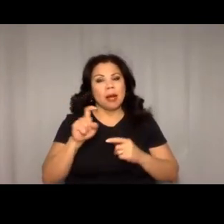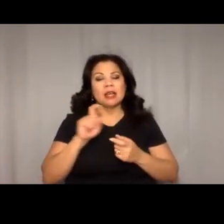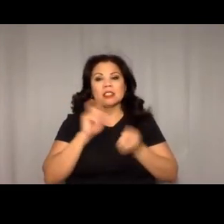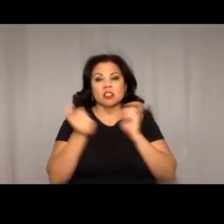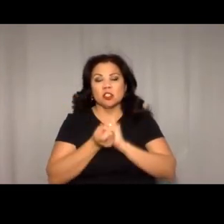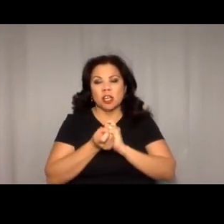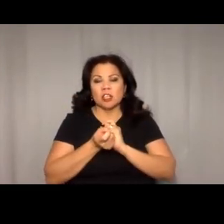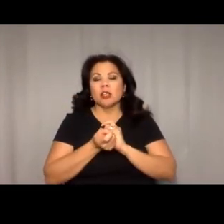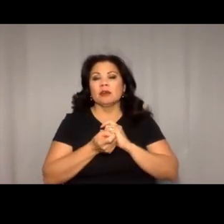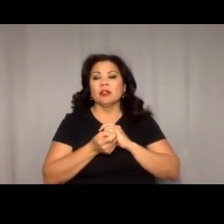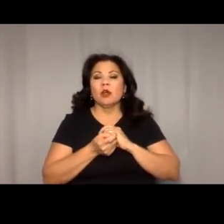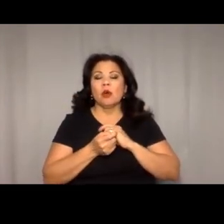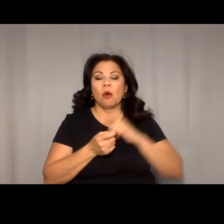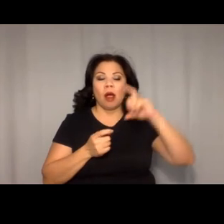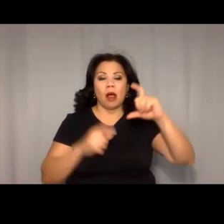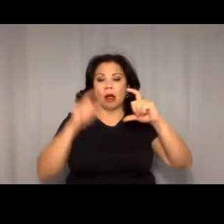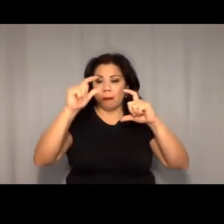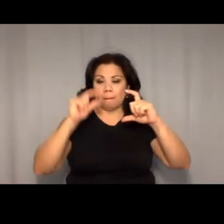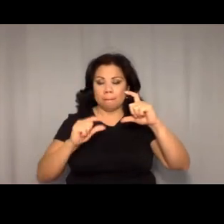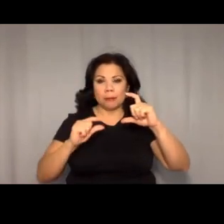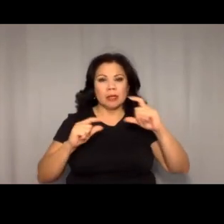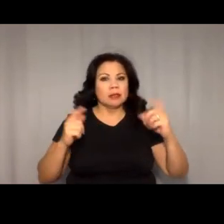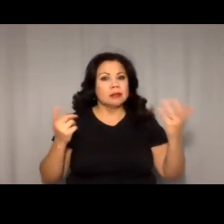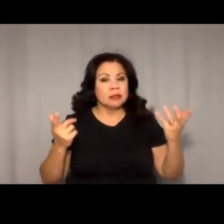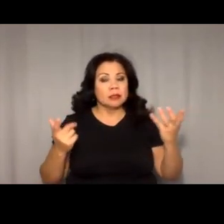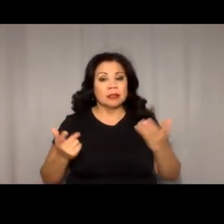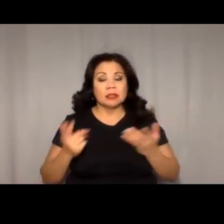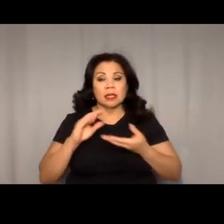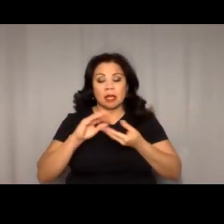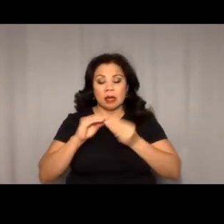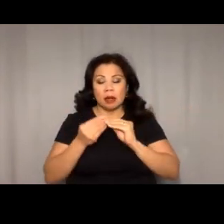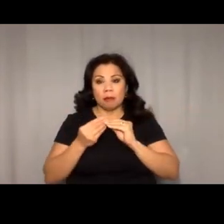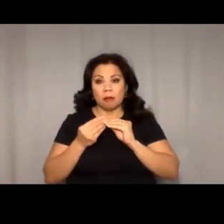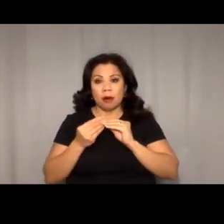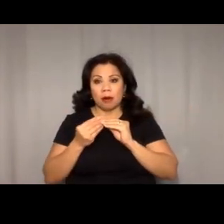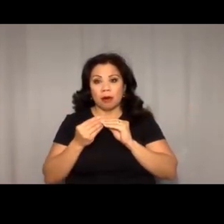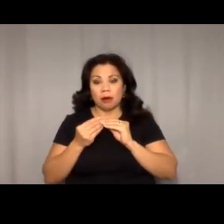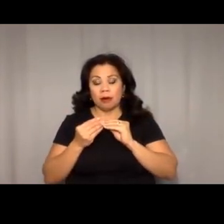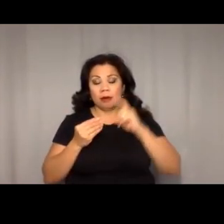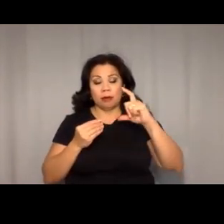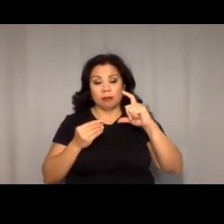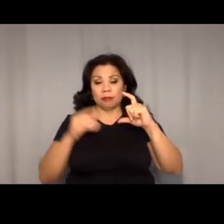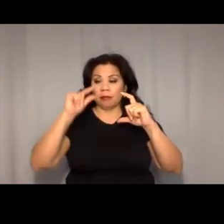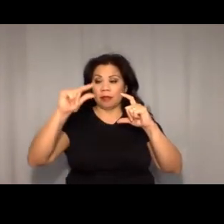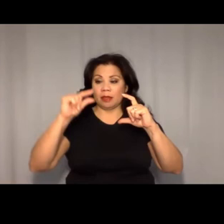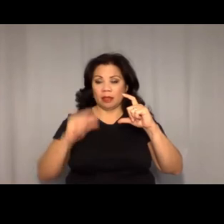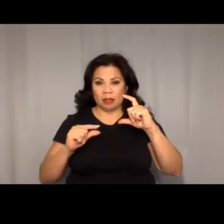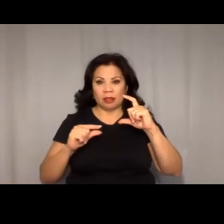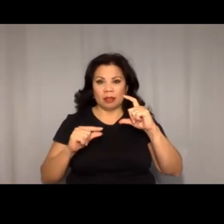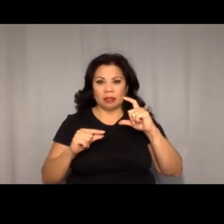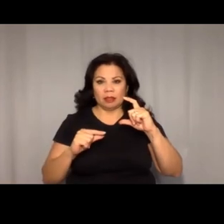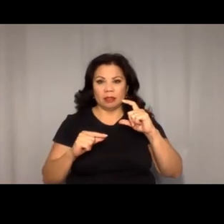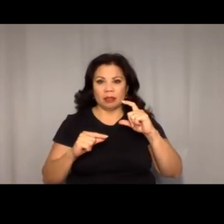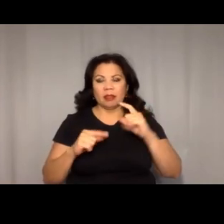called a mixed number. And what that looks like is a number on the outside and then a fraction, like